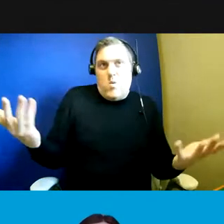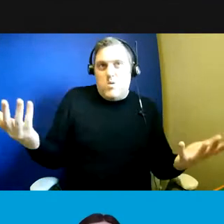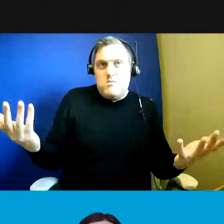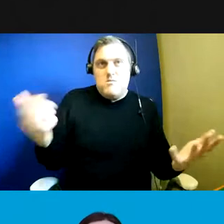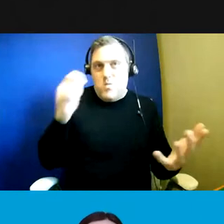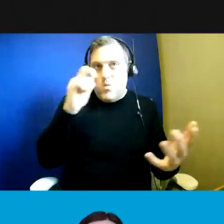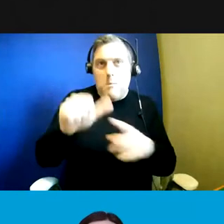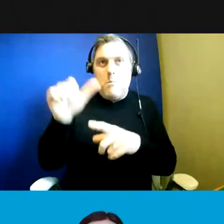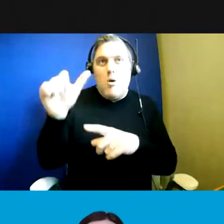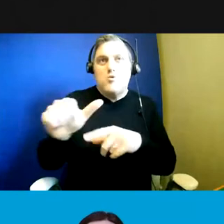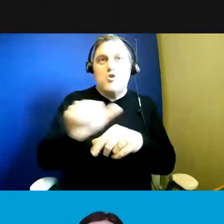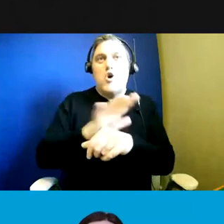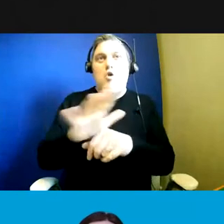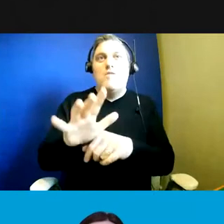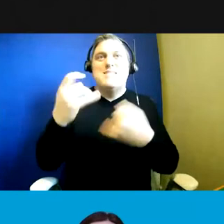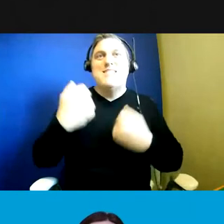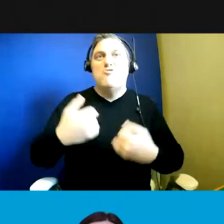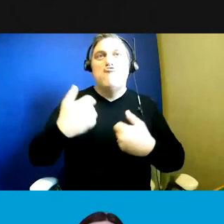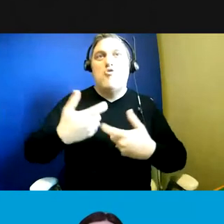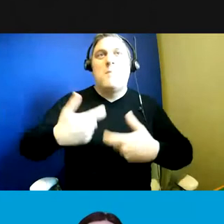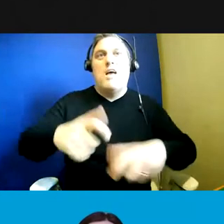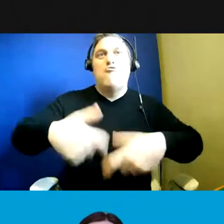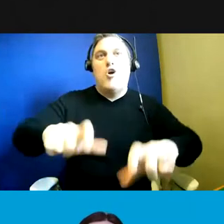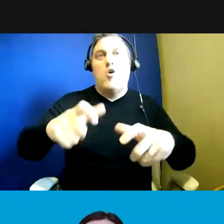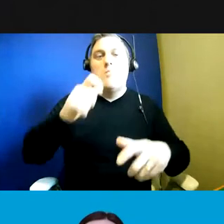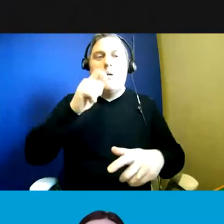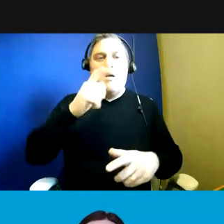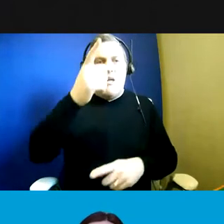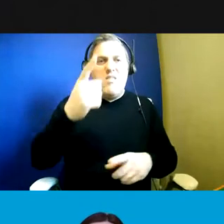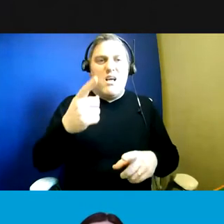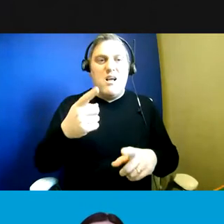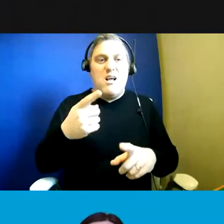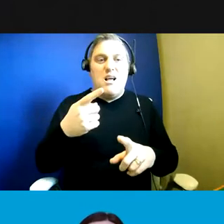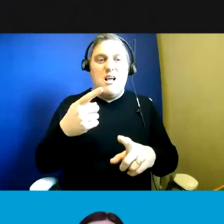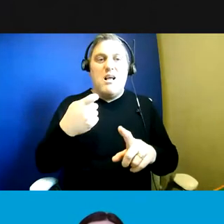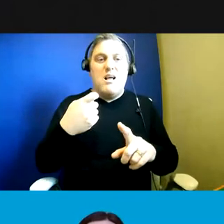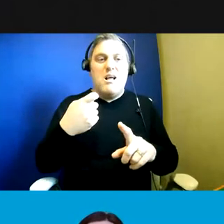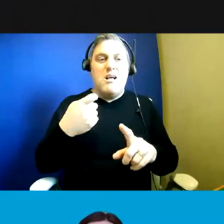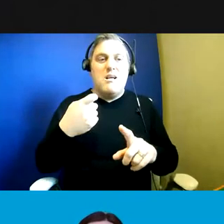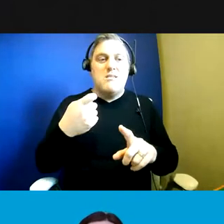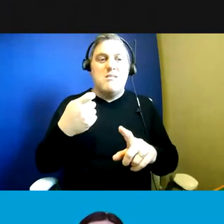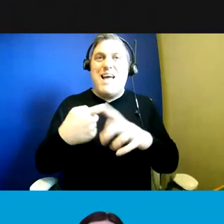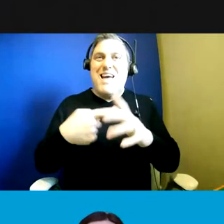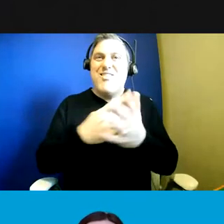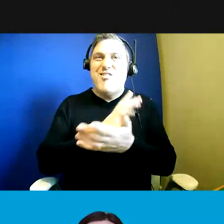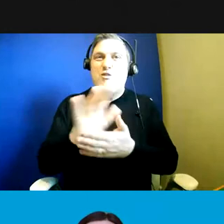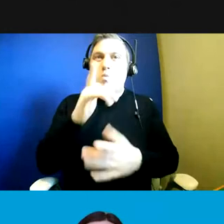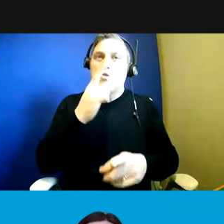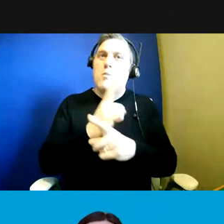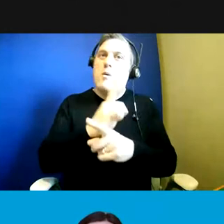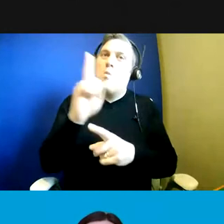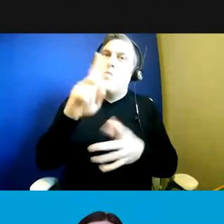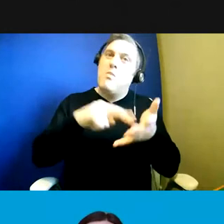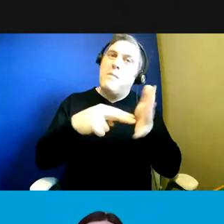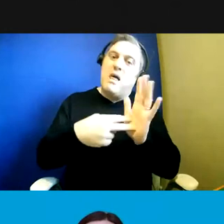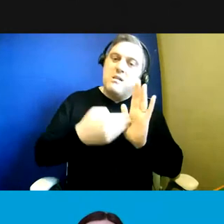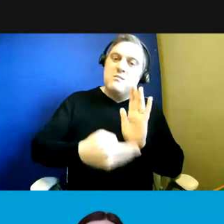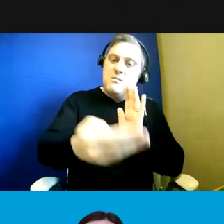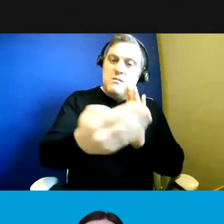be post-COVID syndrome as well as that. But I'll hand you over to Kath to talk more about what the system plans are.